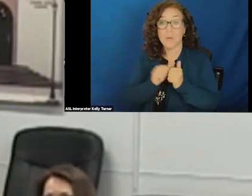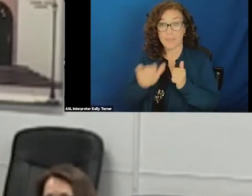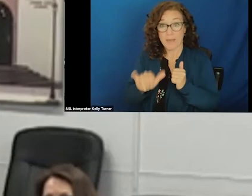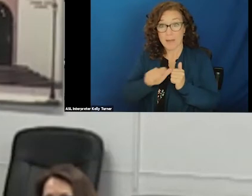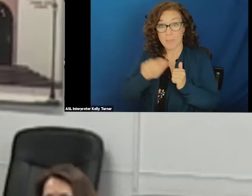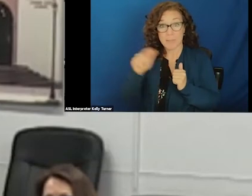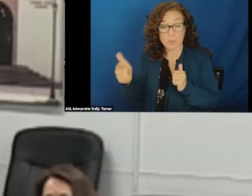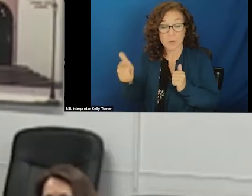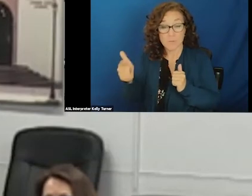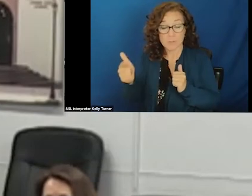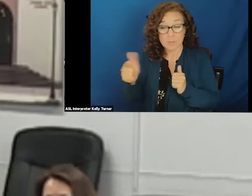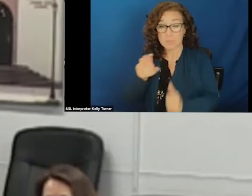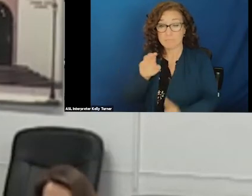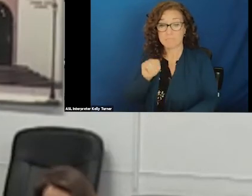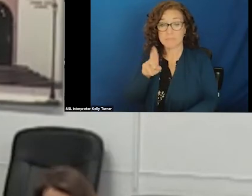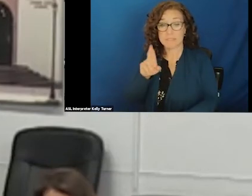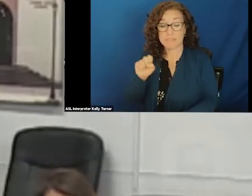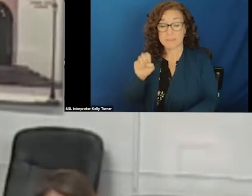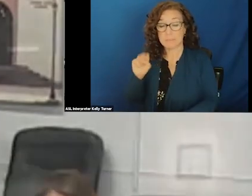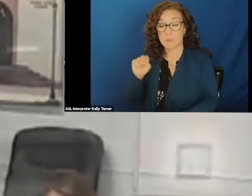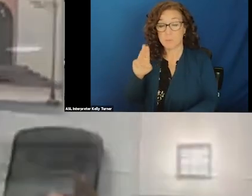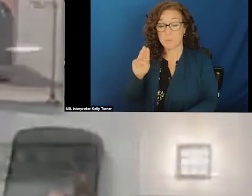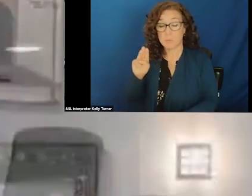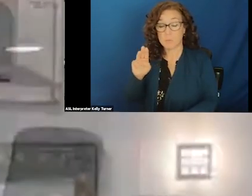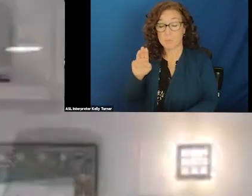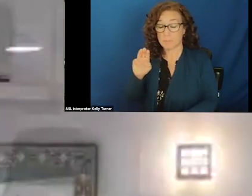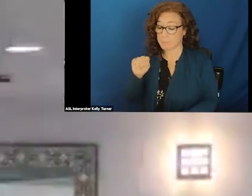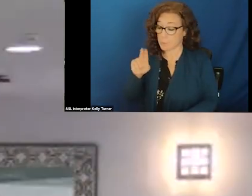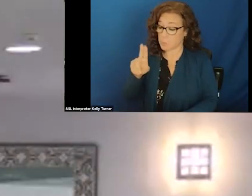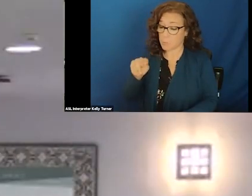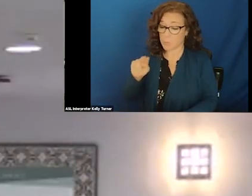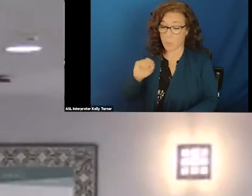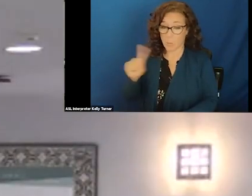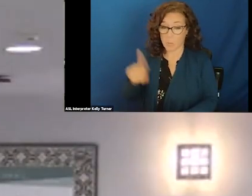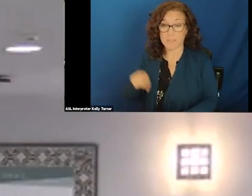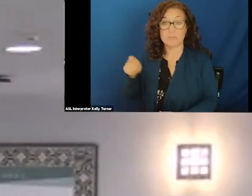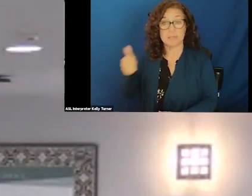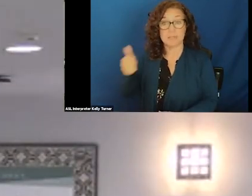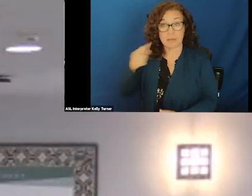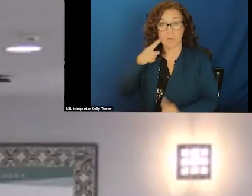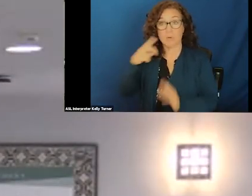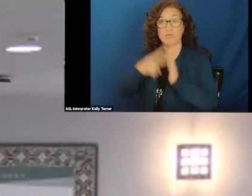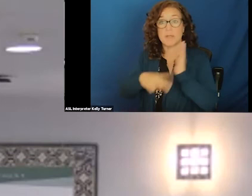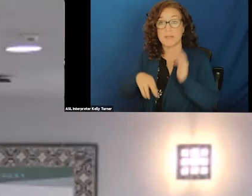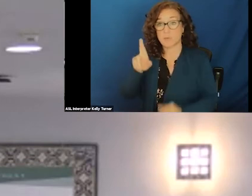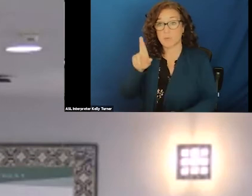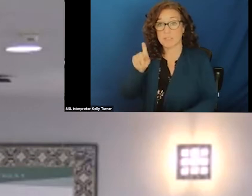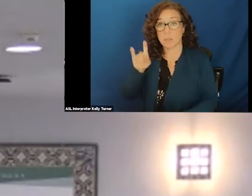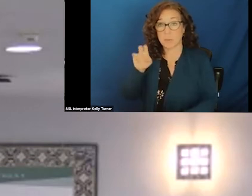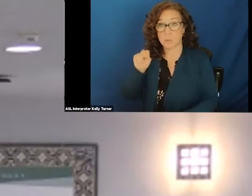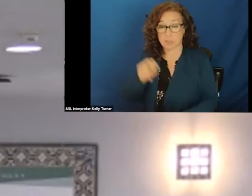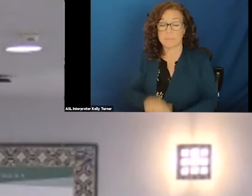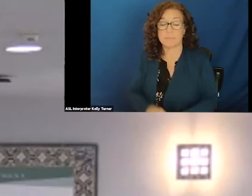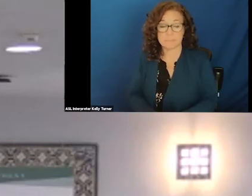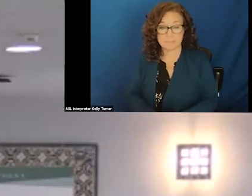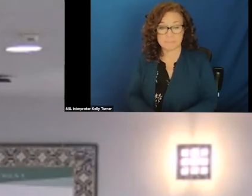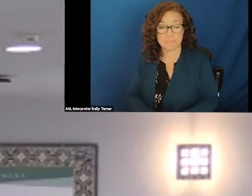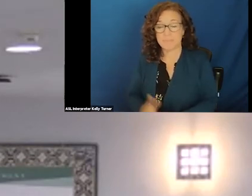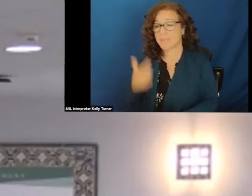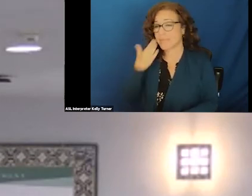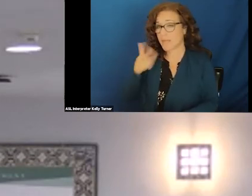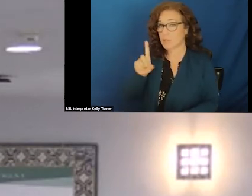the resolution. Thank you. Okay, thank you, Dr. Becchio. I'd like to read resolution number 2020